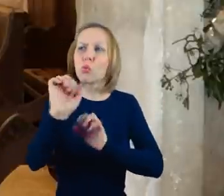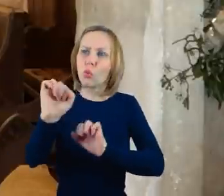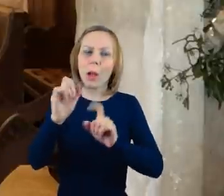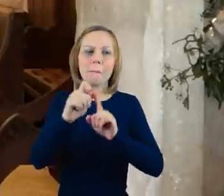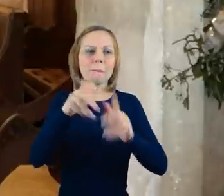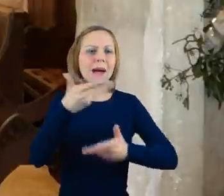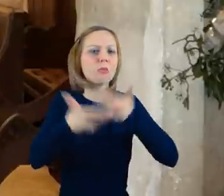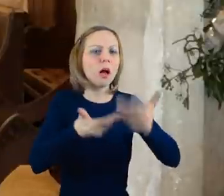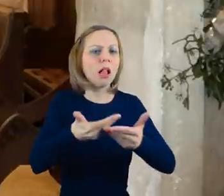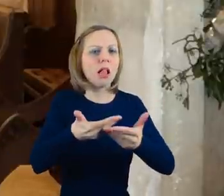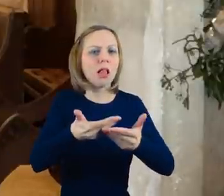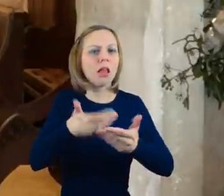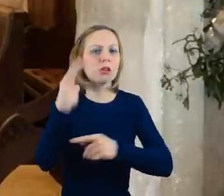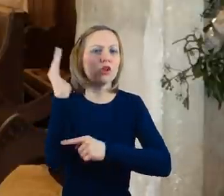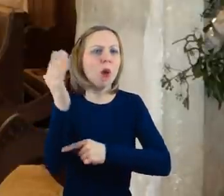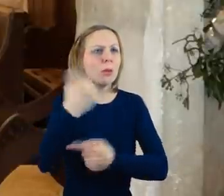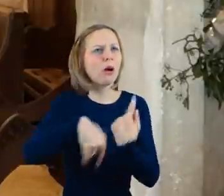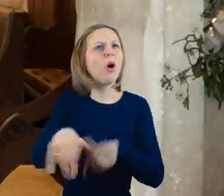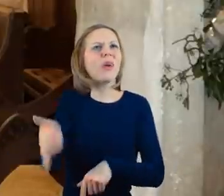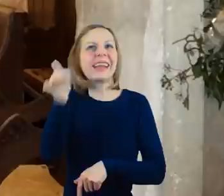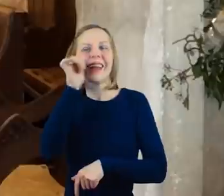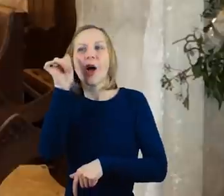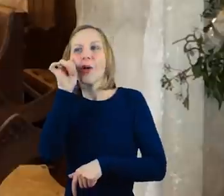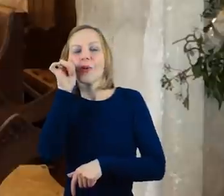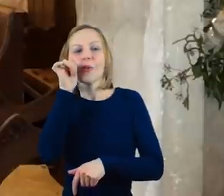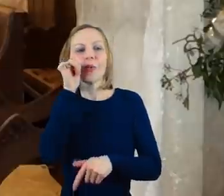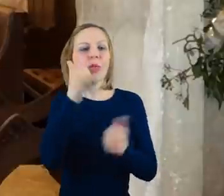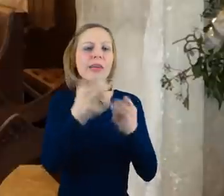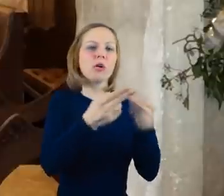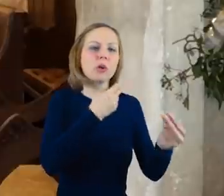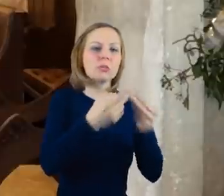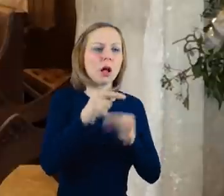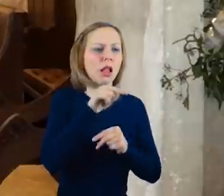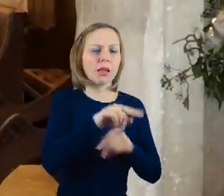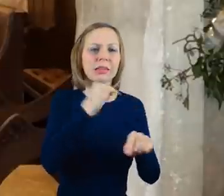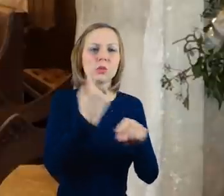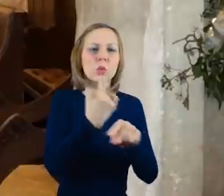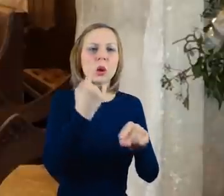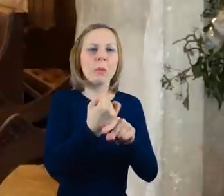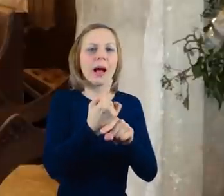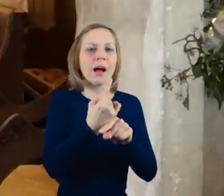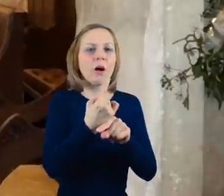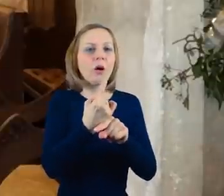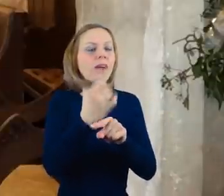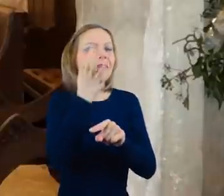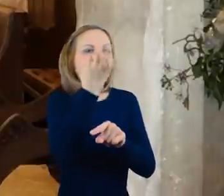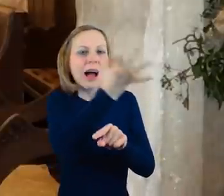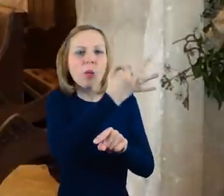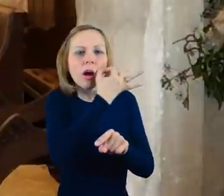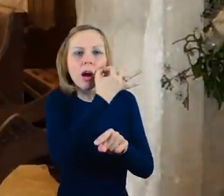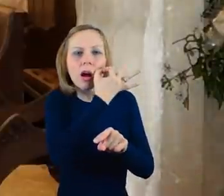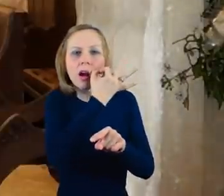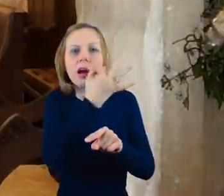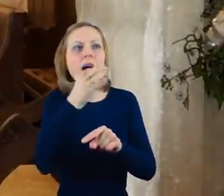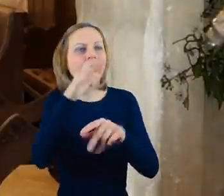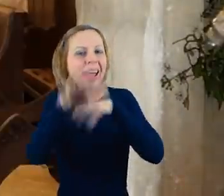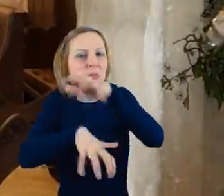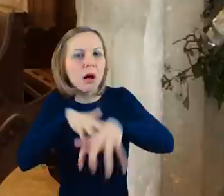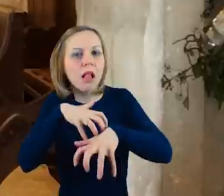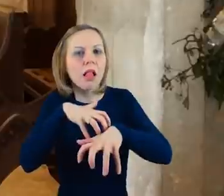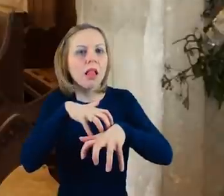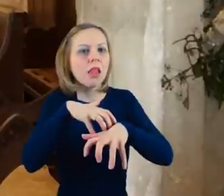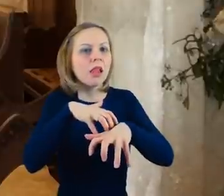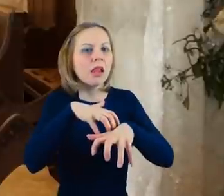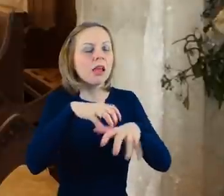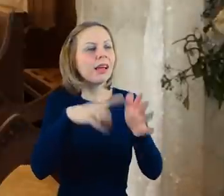we heard him referring to the plants and animals, the lilies of the field and the birds of the air.